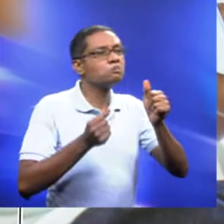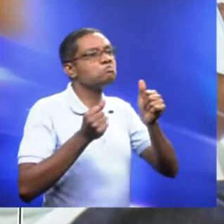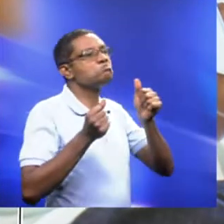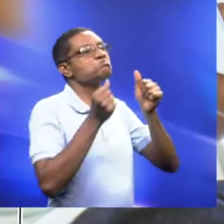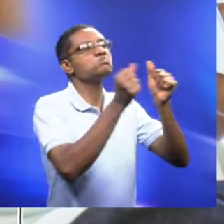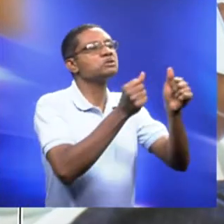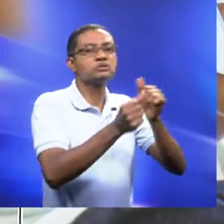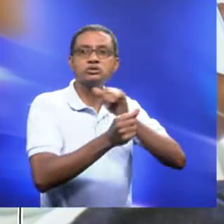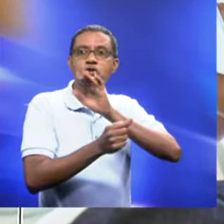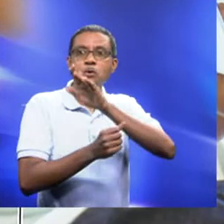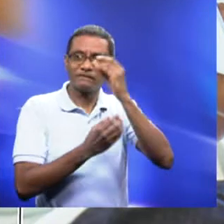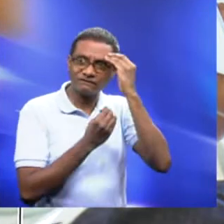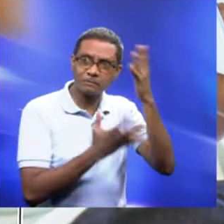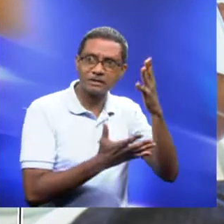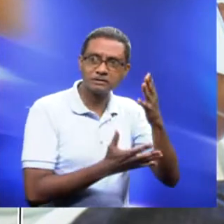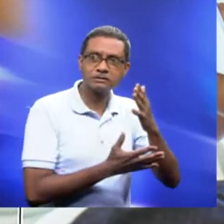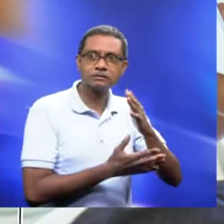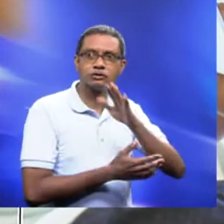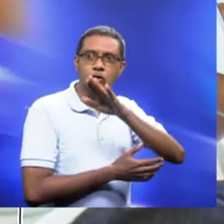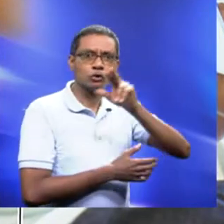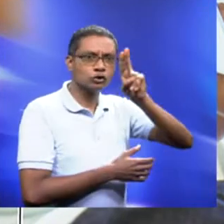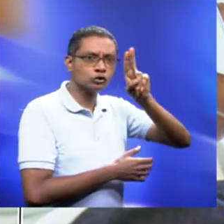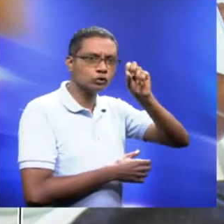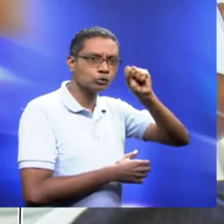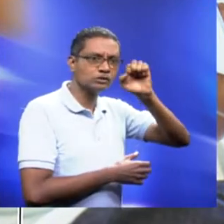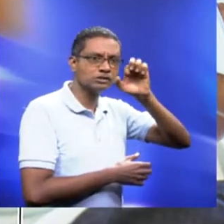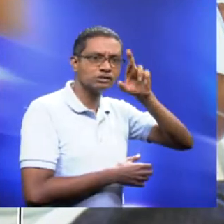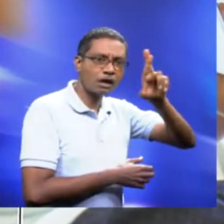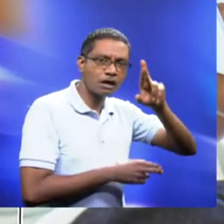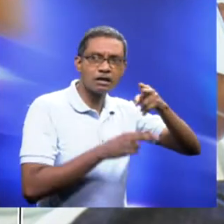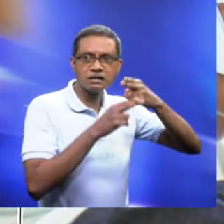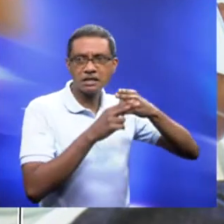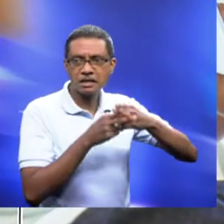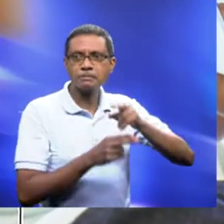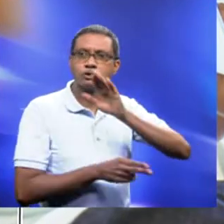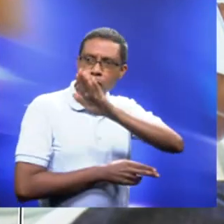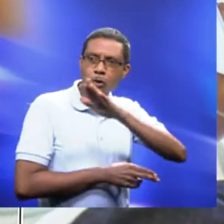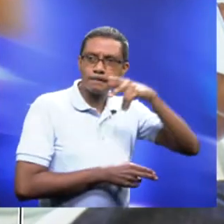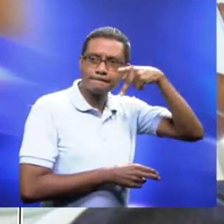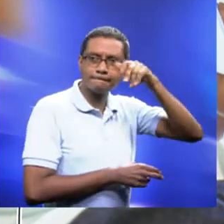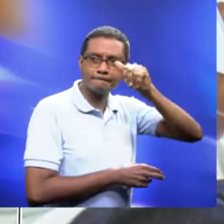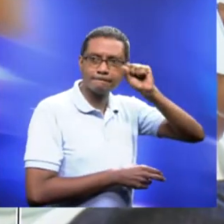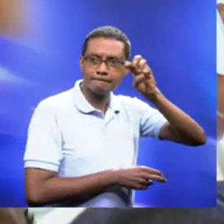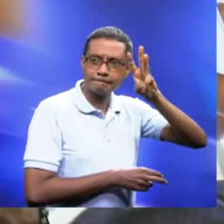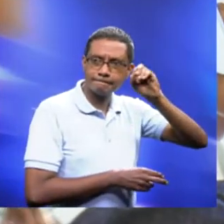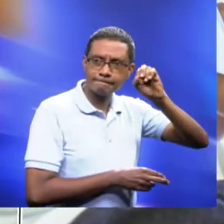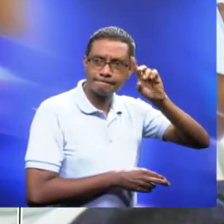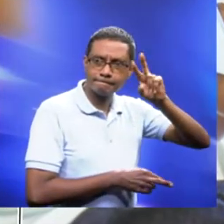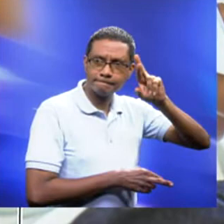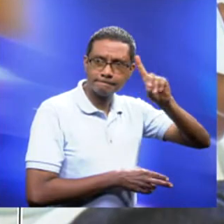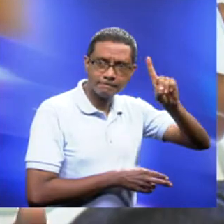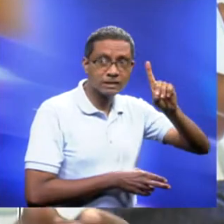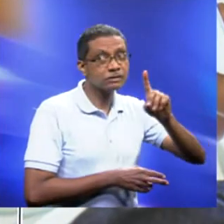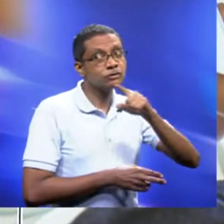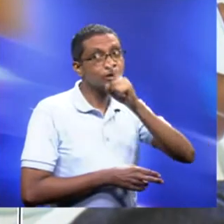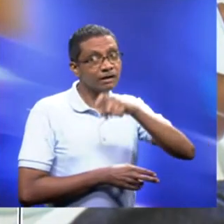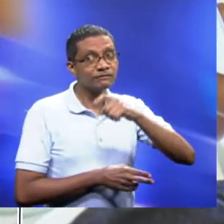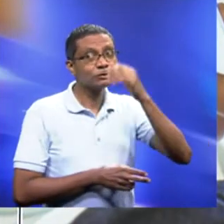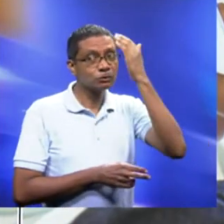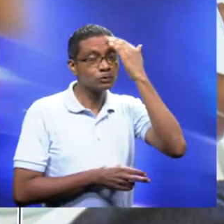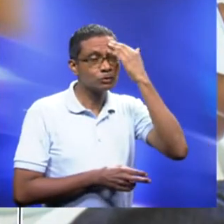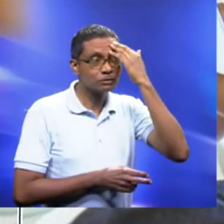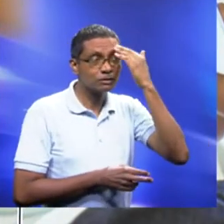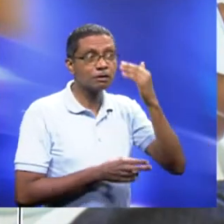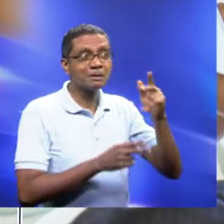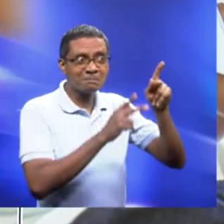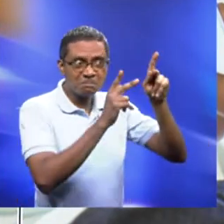your passwords, ensuring that the information that you put there concerning your preferences, your likes, whatever you have to be mindful. Somebody is going to